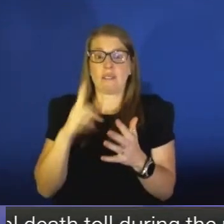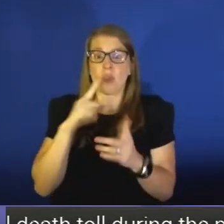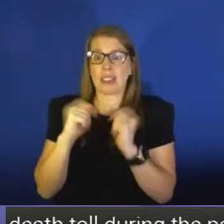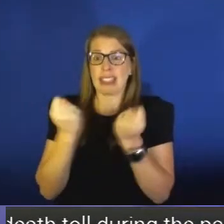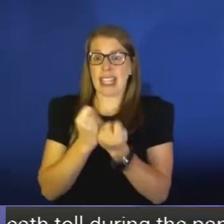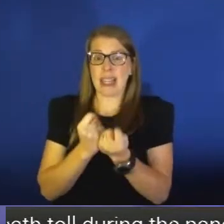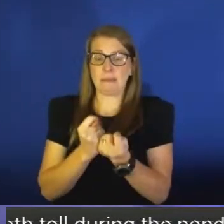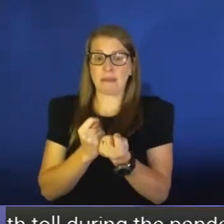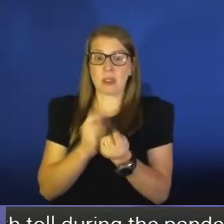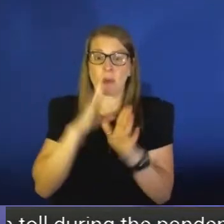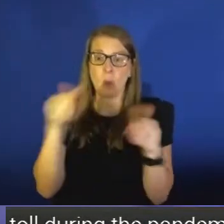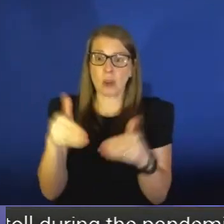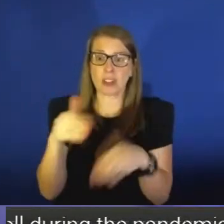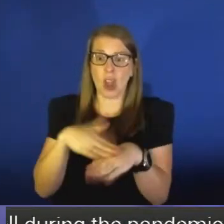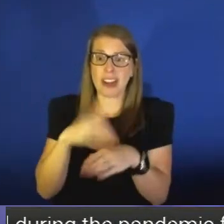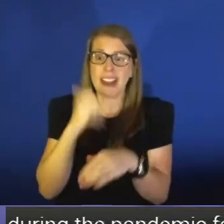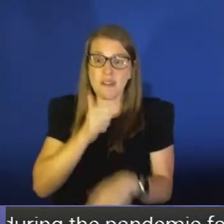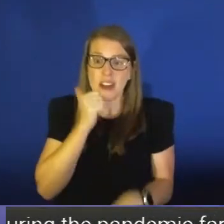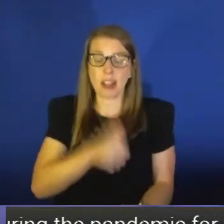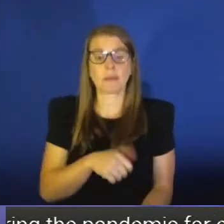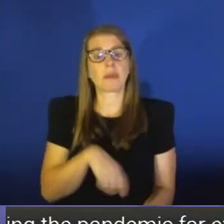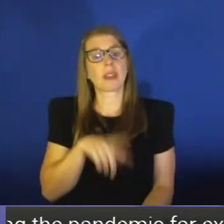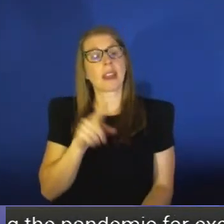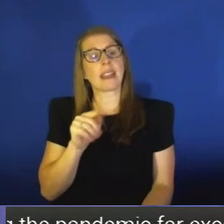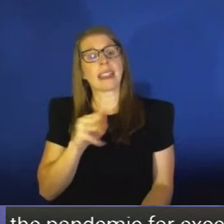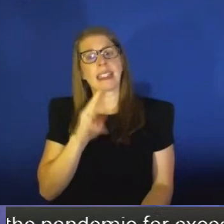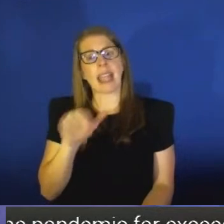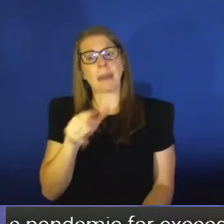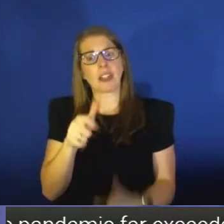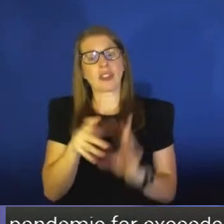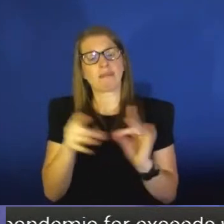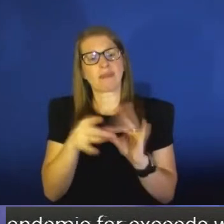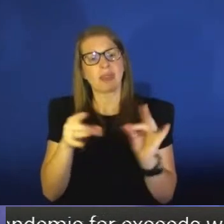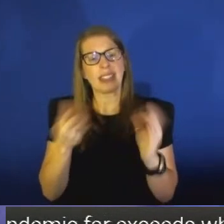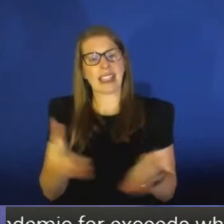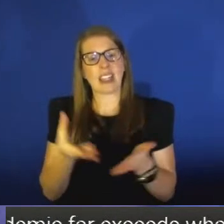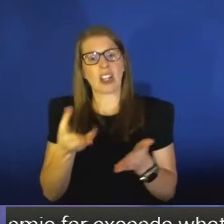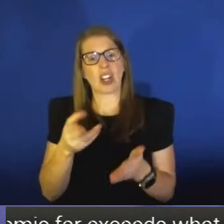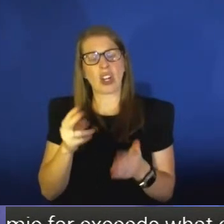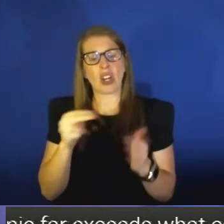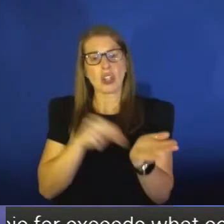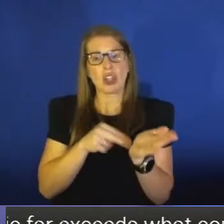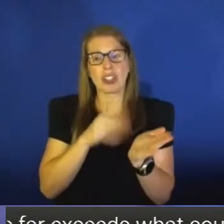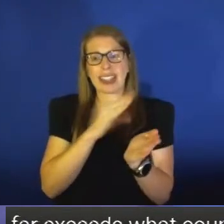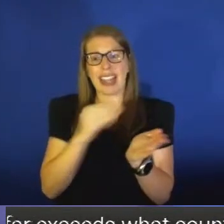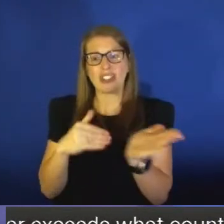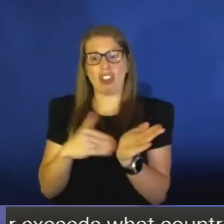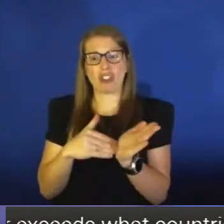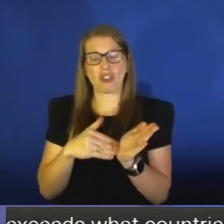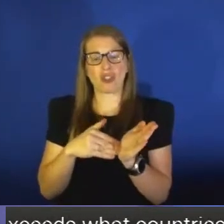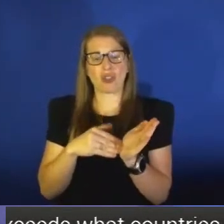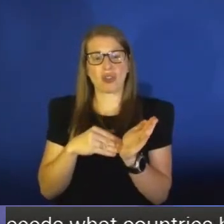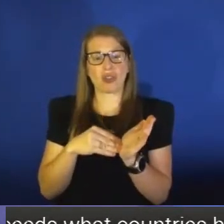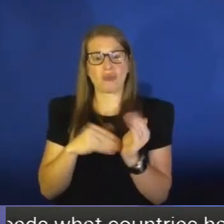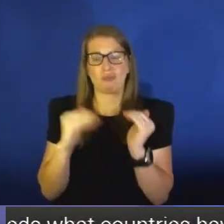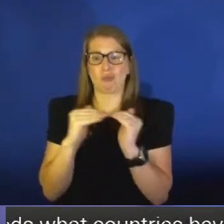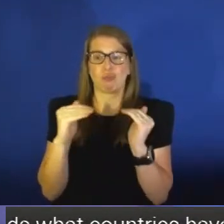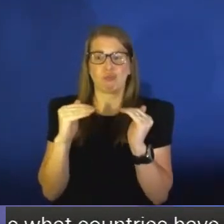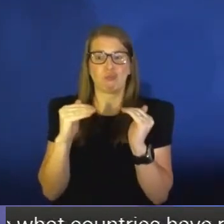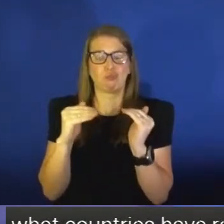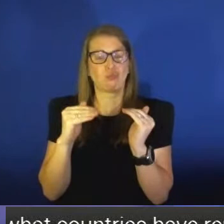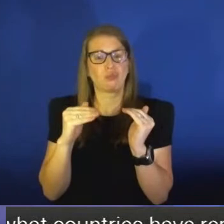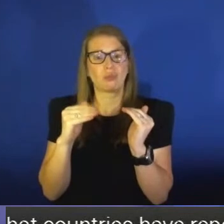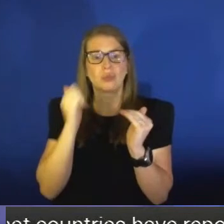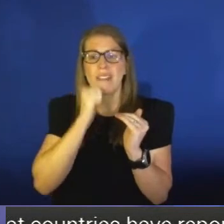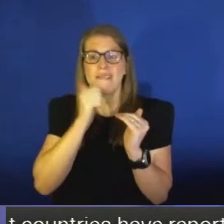something I'd love that you talk about and point out is certainly here at our place is that nurses and doctors work right at the same level all